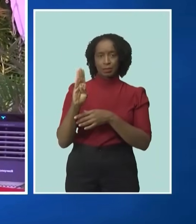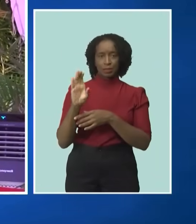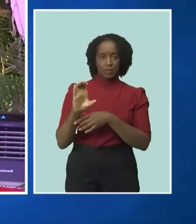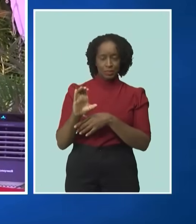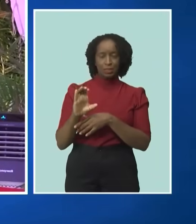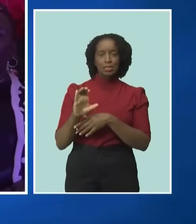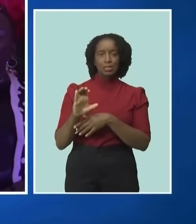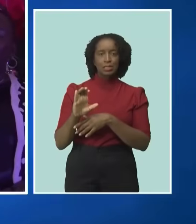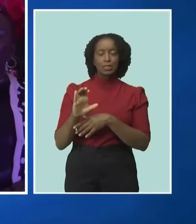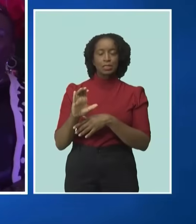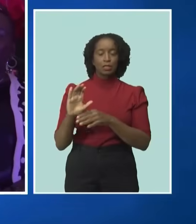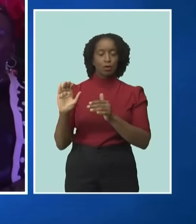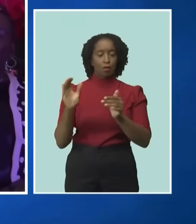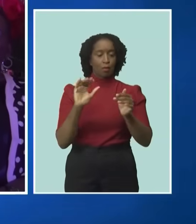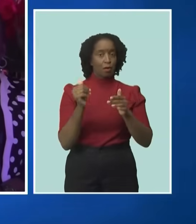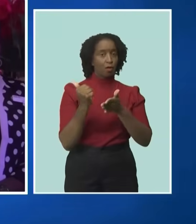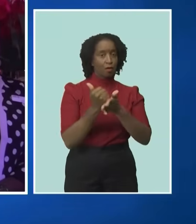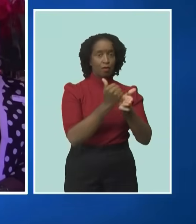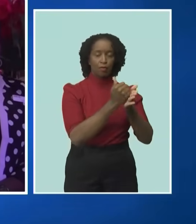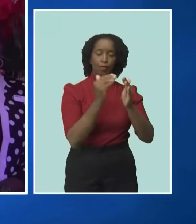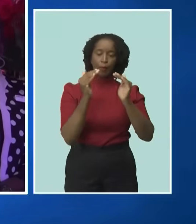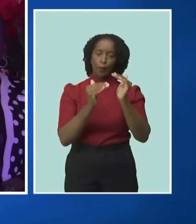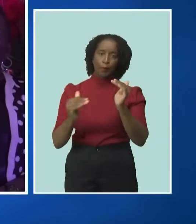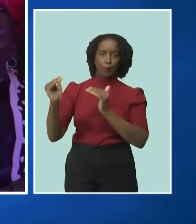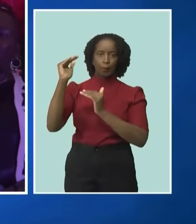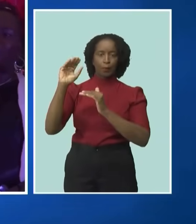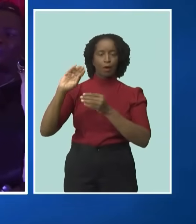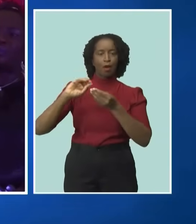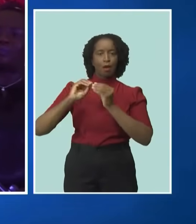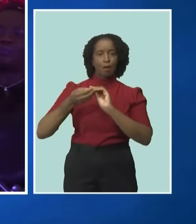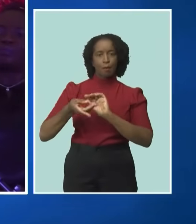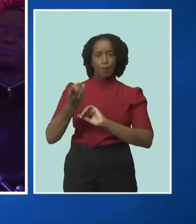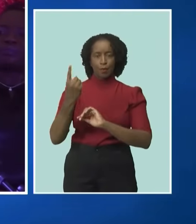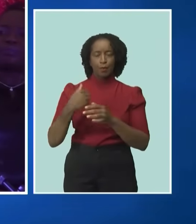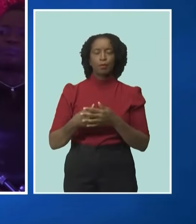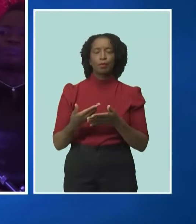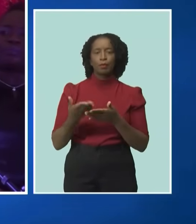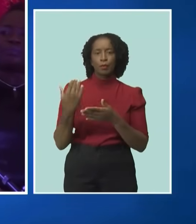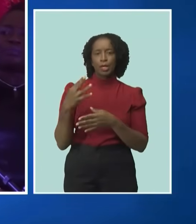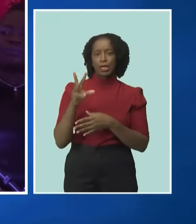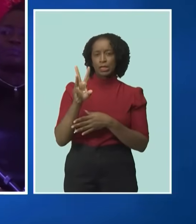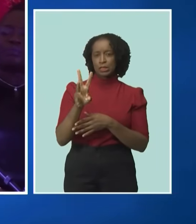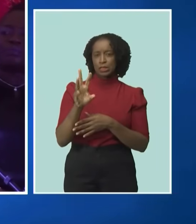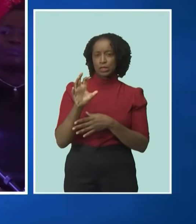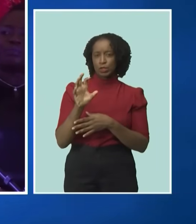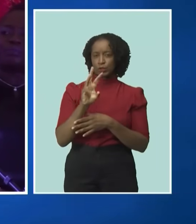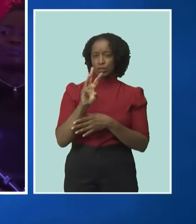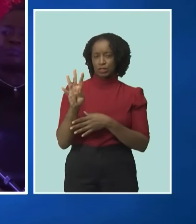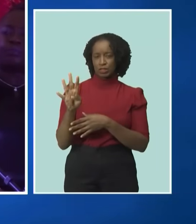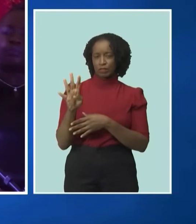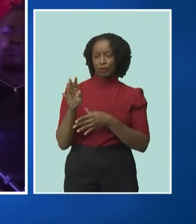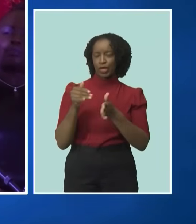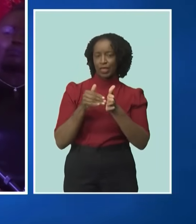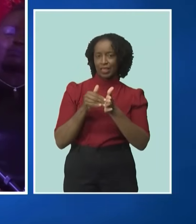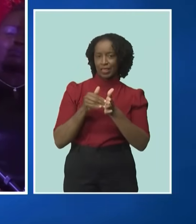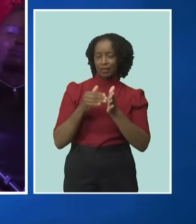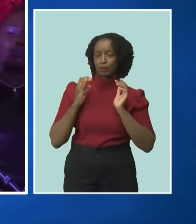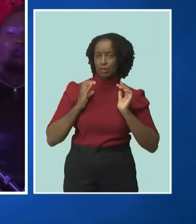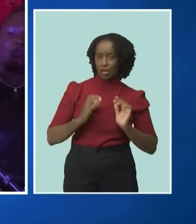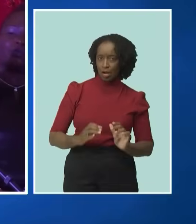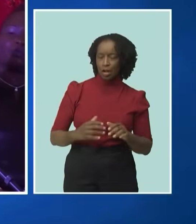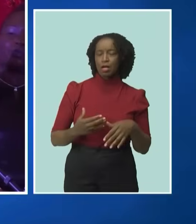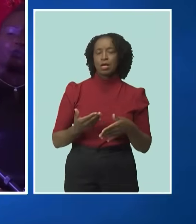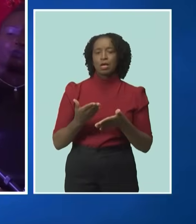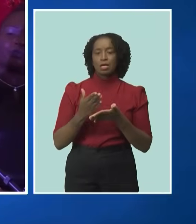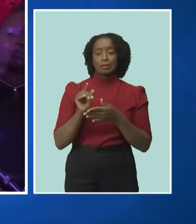in the marketplace. In fiscal 24, we only had 464,000 clients, and we divested of